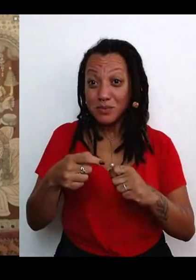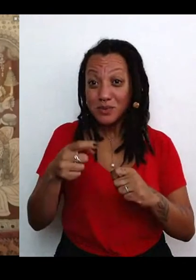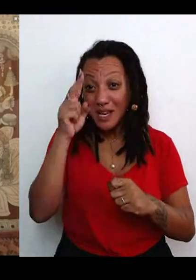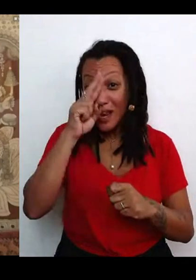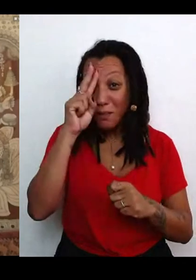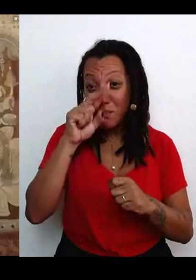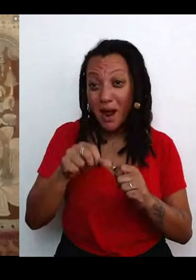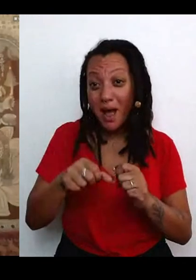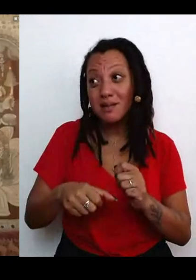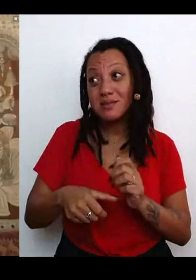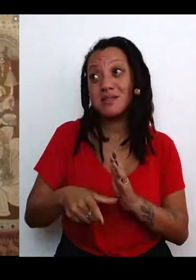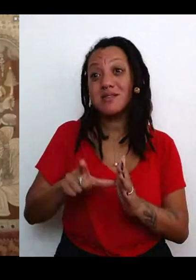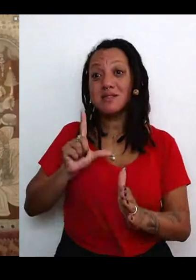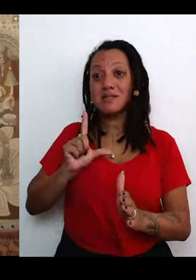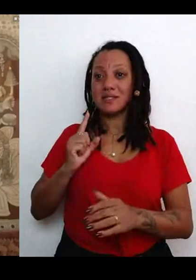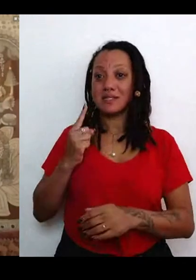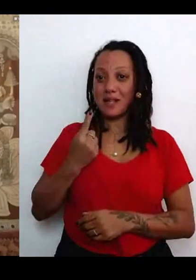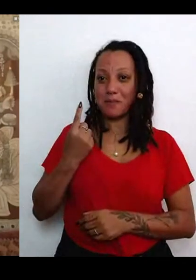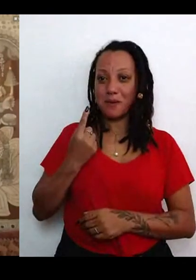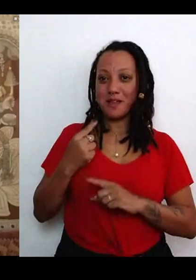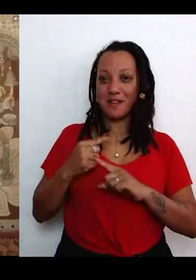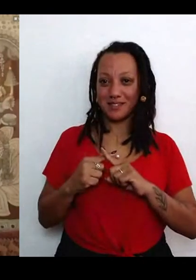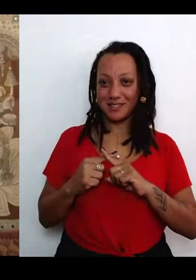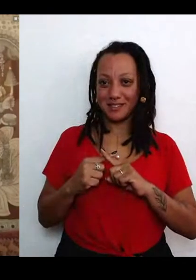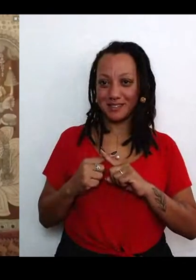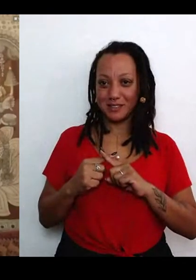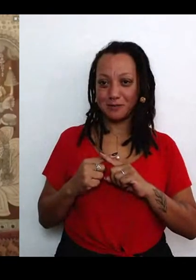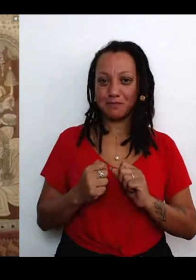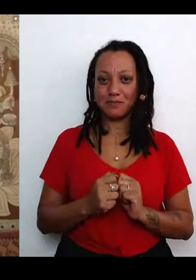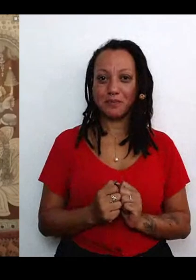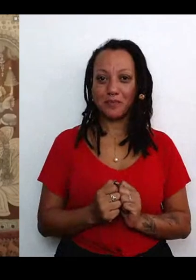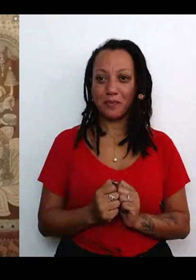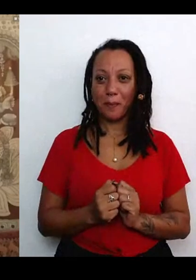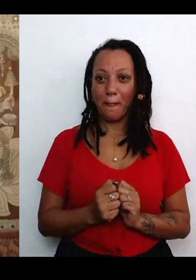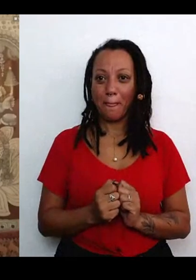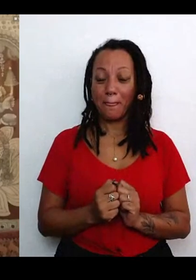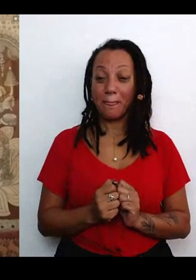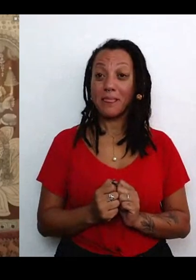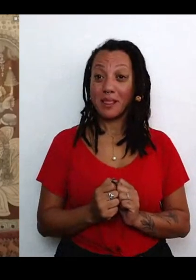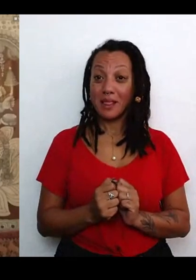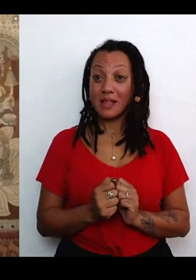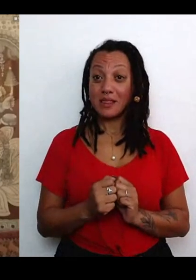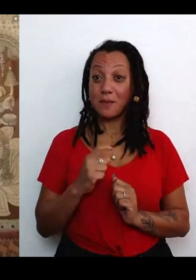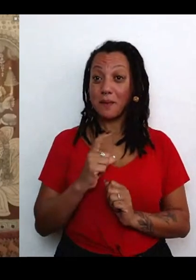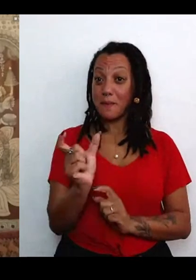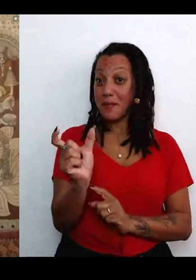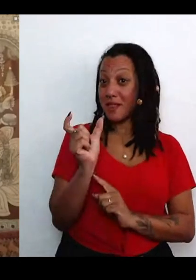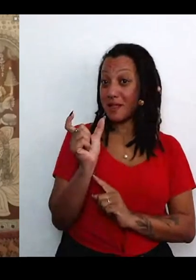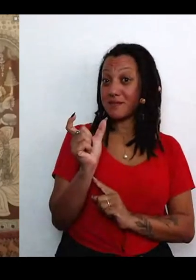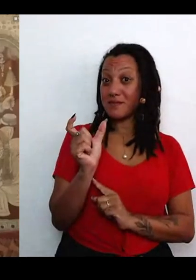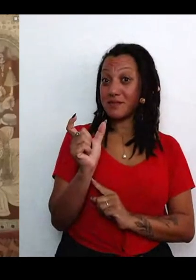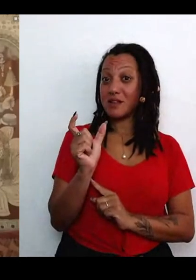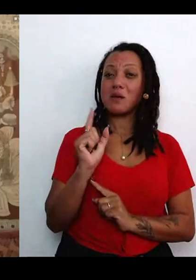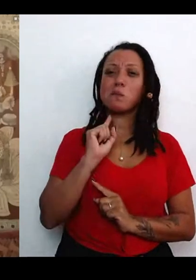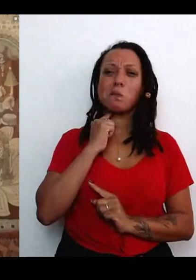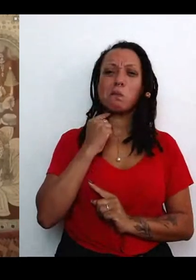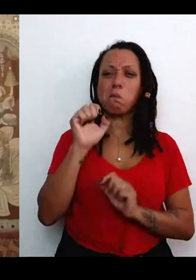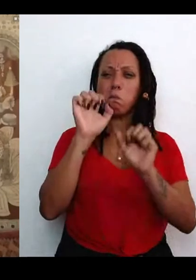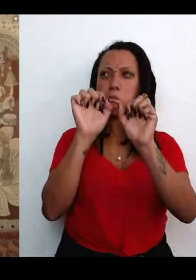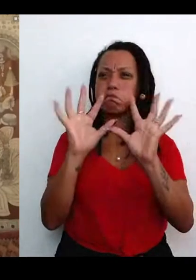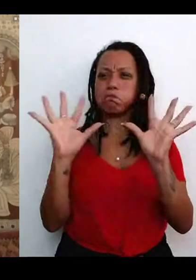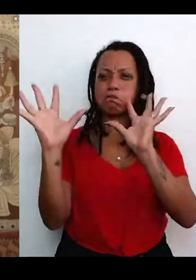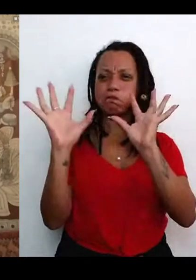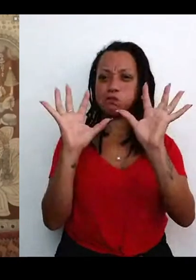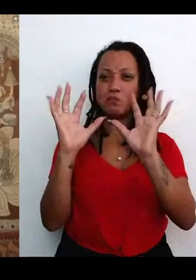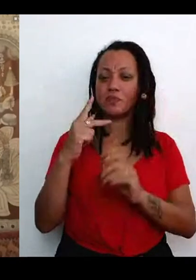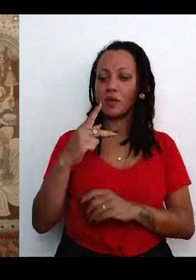polluter plays and it was based on the history of pollution just a 200 Short 200 year